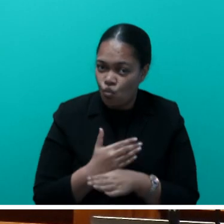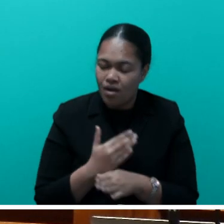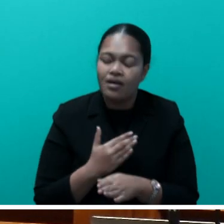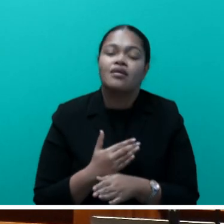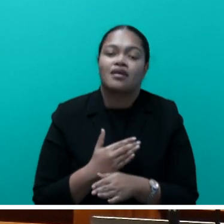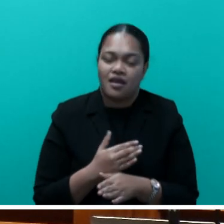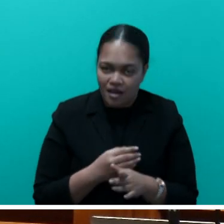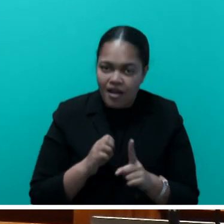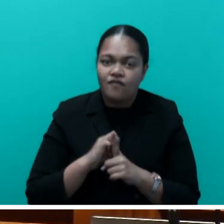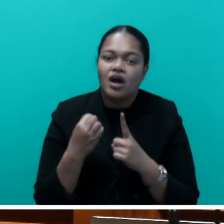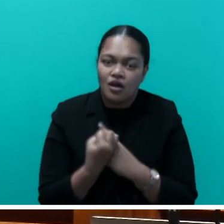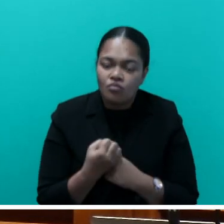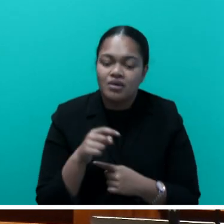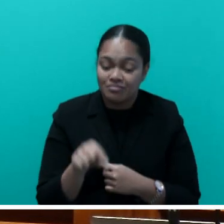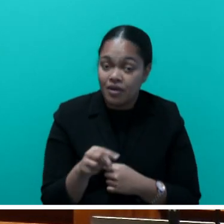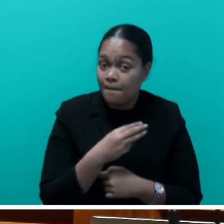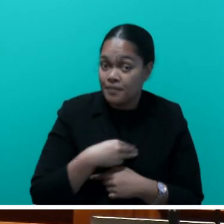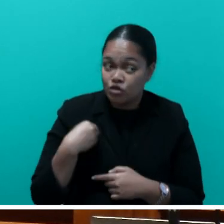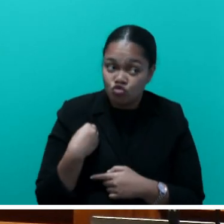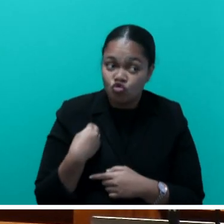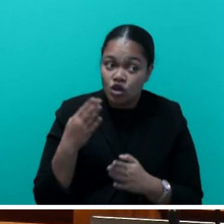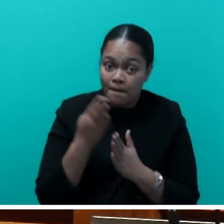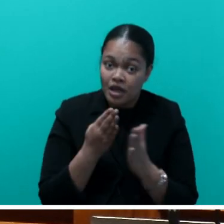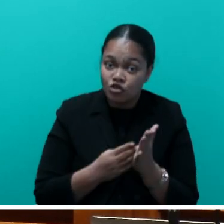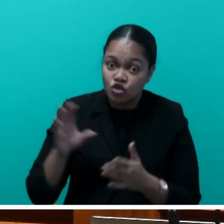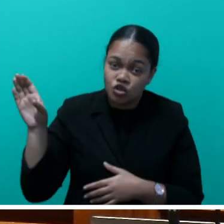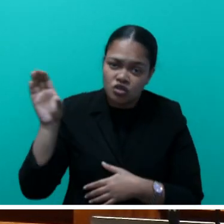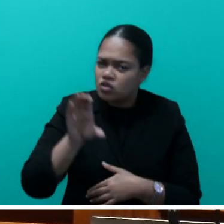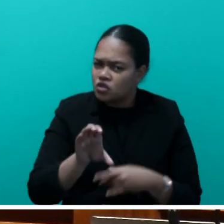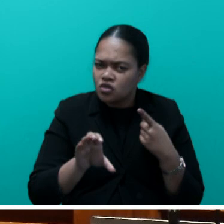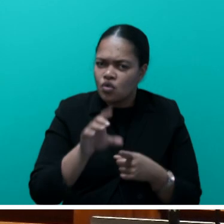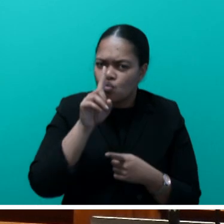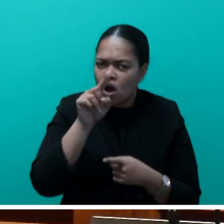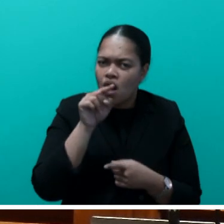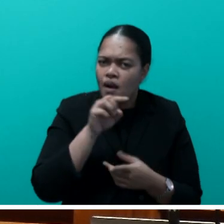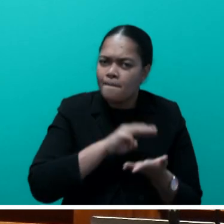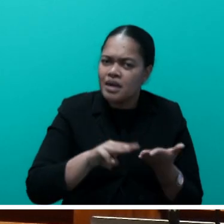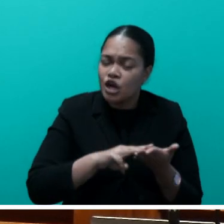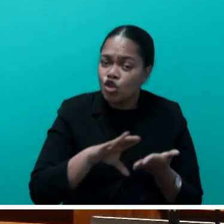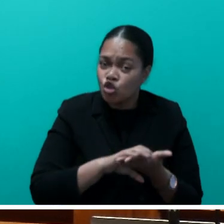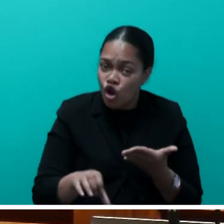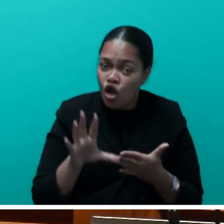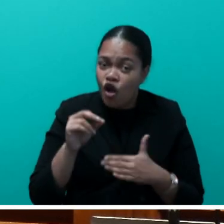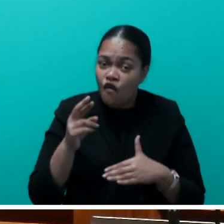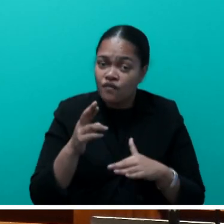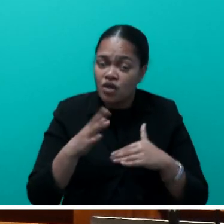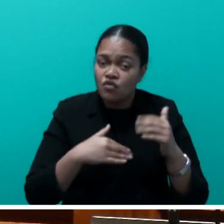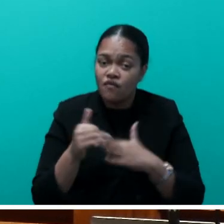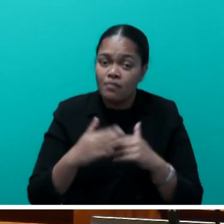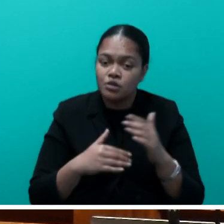And with this, the Ministry acknowledges the budgetary allocation of $1 million for the refurbishment of the Ministry's